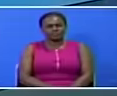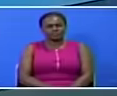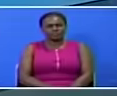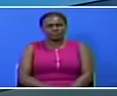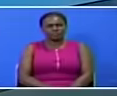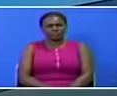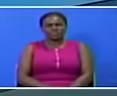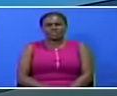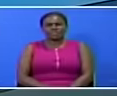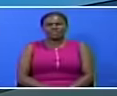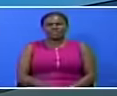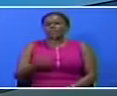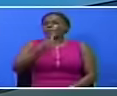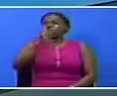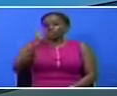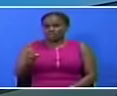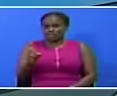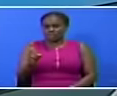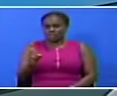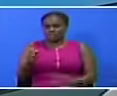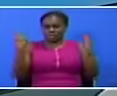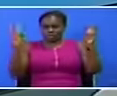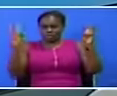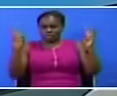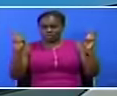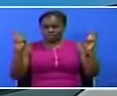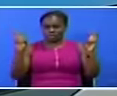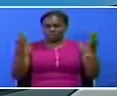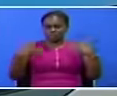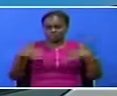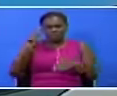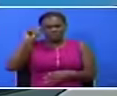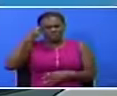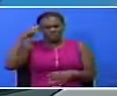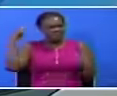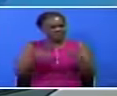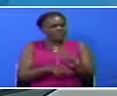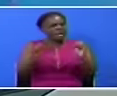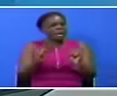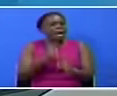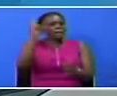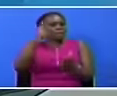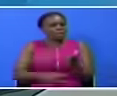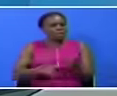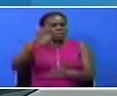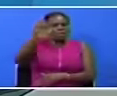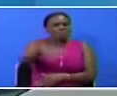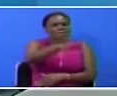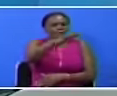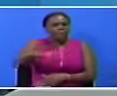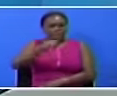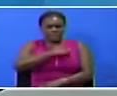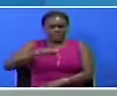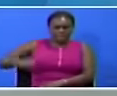Thank you, Muremi. So that's one of the questions or the issues that pundits are grappling with. What will be happening in the National Assembly, the Senate and the